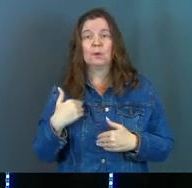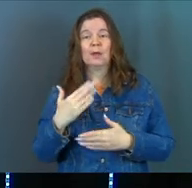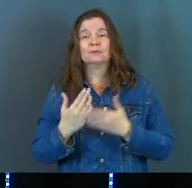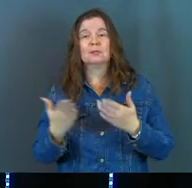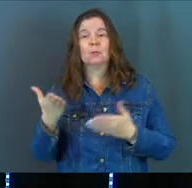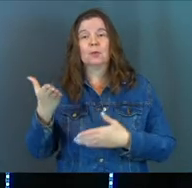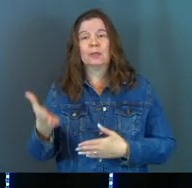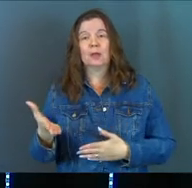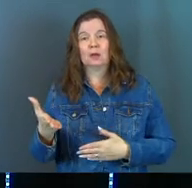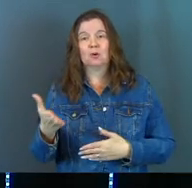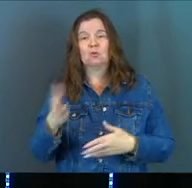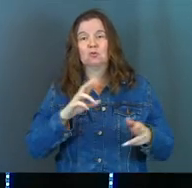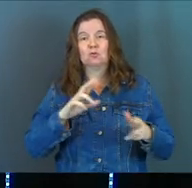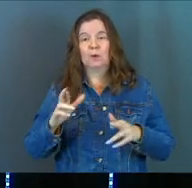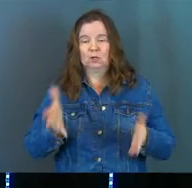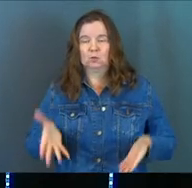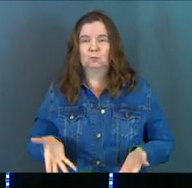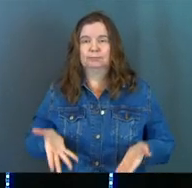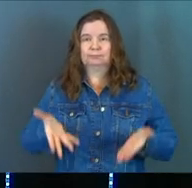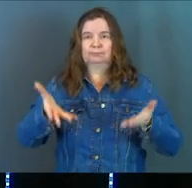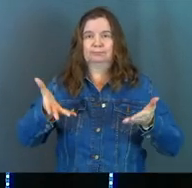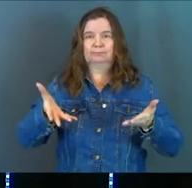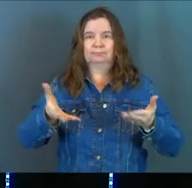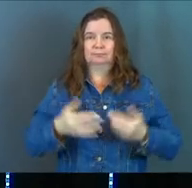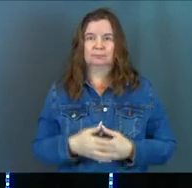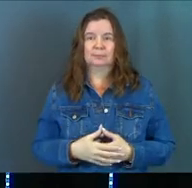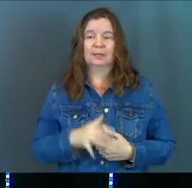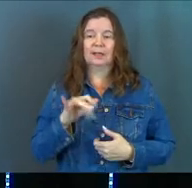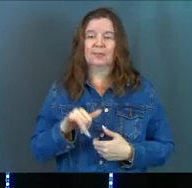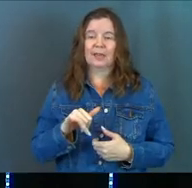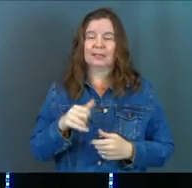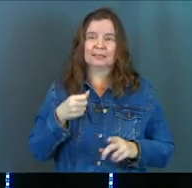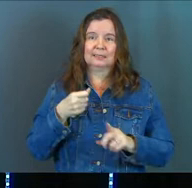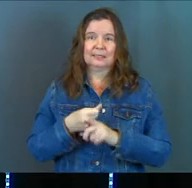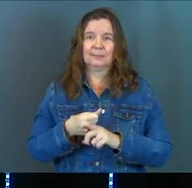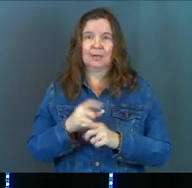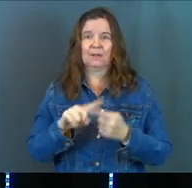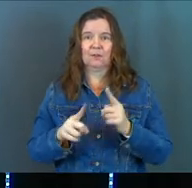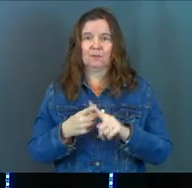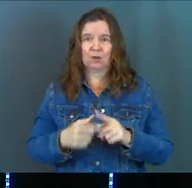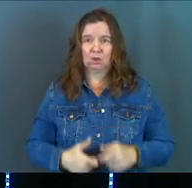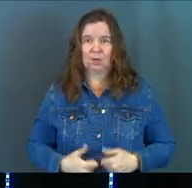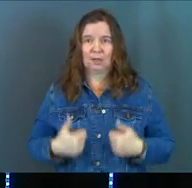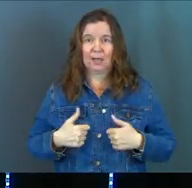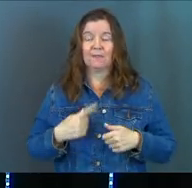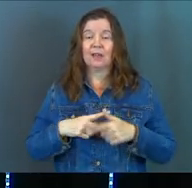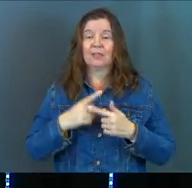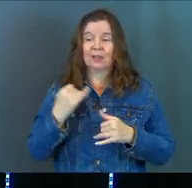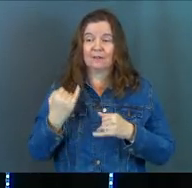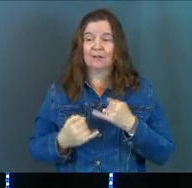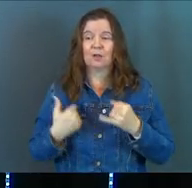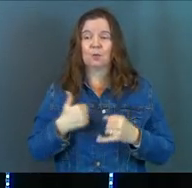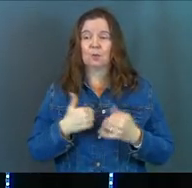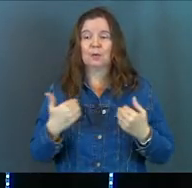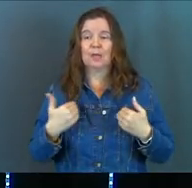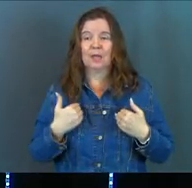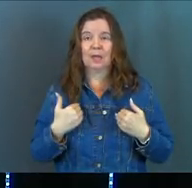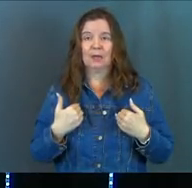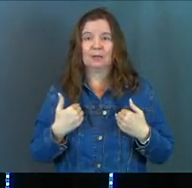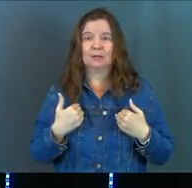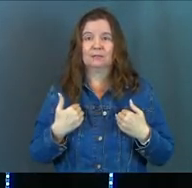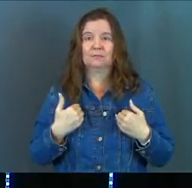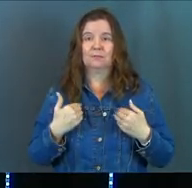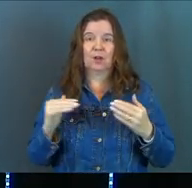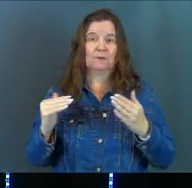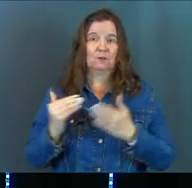have somebody there ready to lift us up? That's the impact of a friend in your life. And then finally, we've got